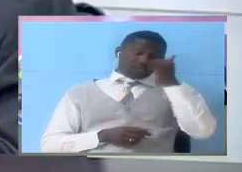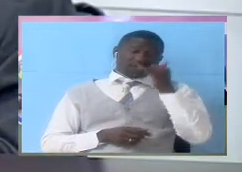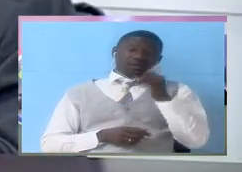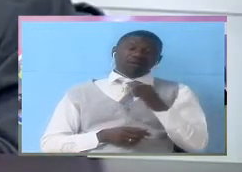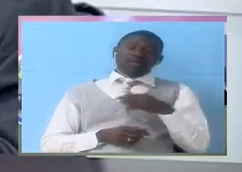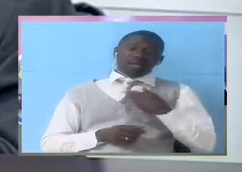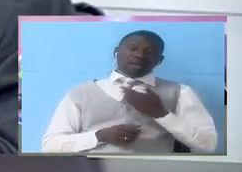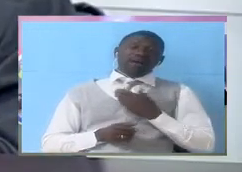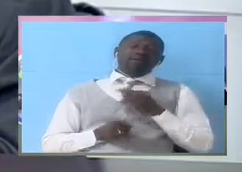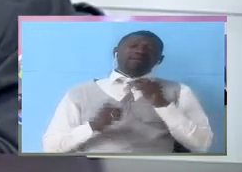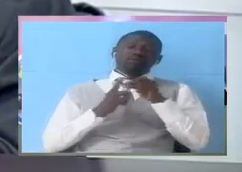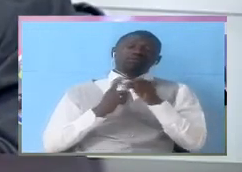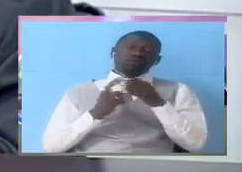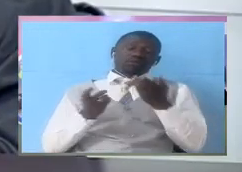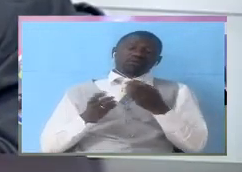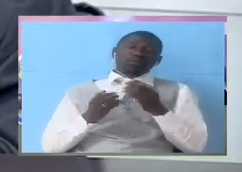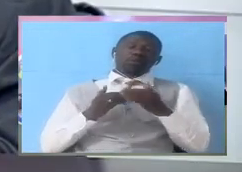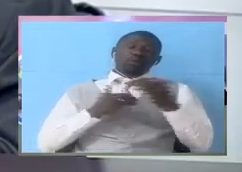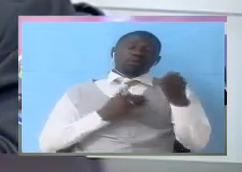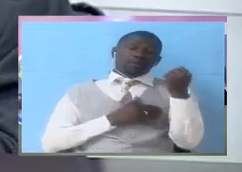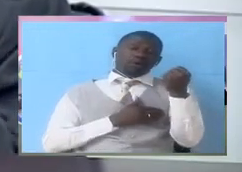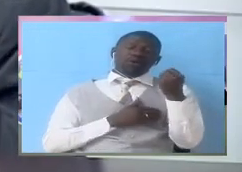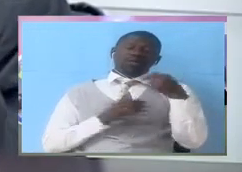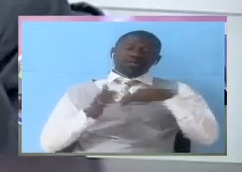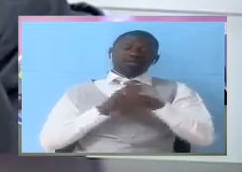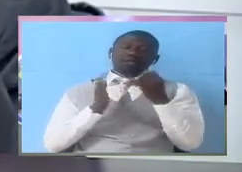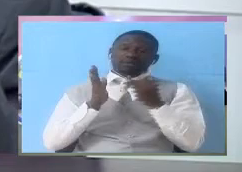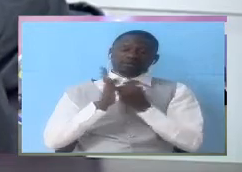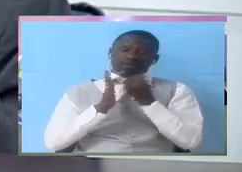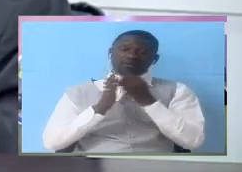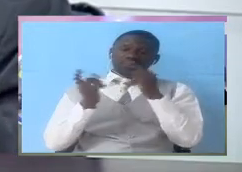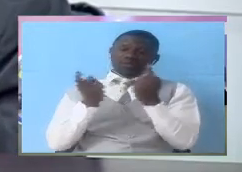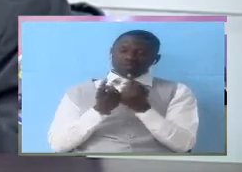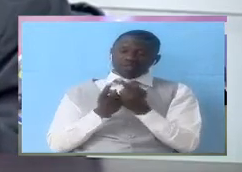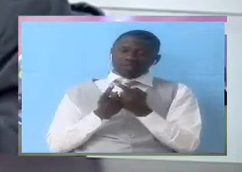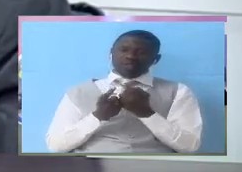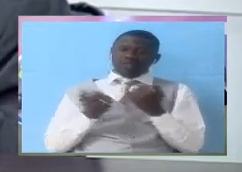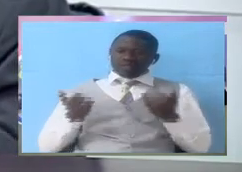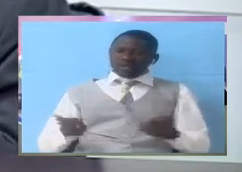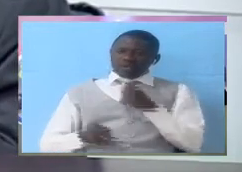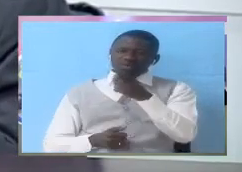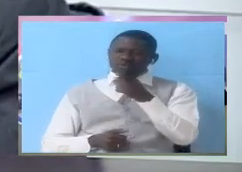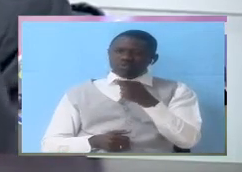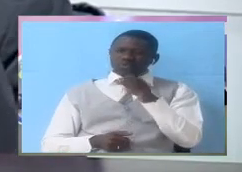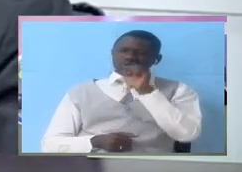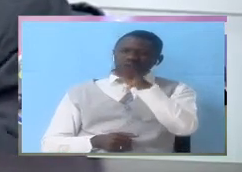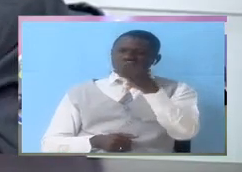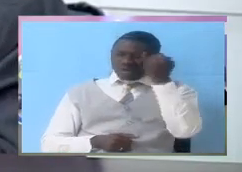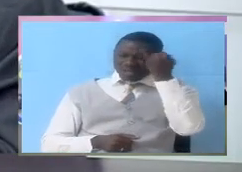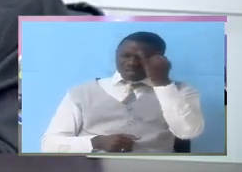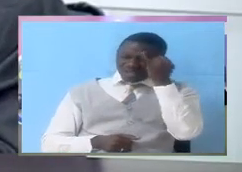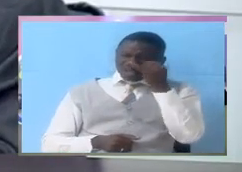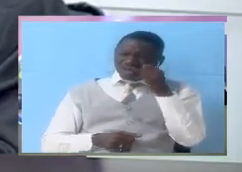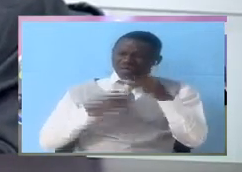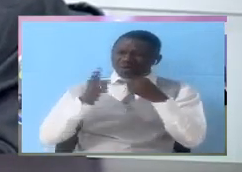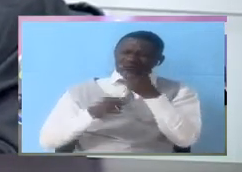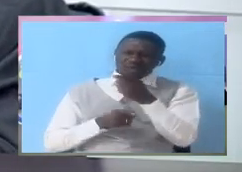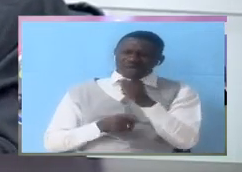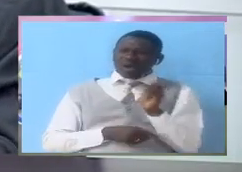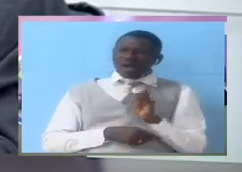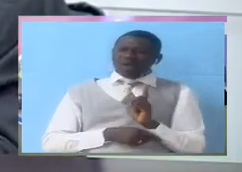la lool nak nga balal ma duma ci mëna xam dara parce que nekuma won fofu ak ñom. That not, I may not know much about that because I was not